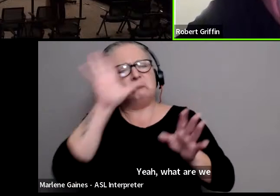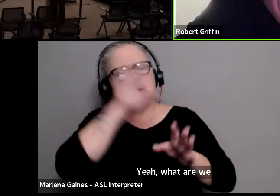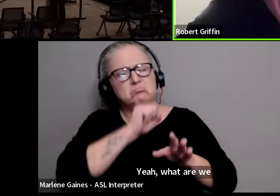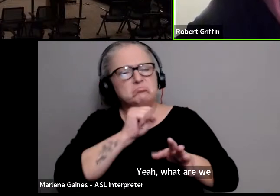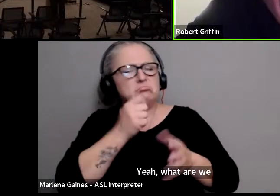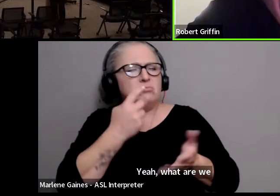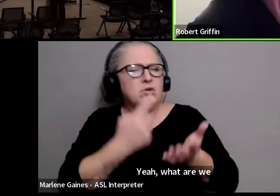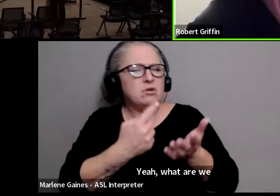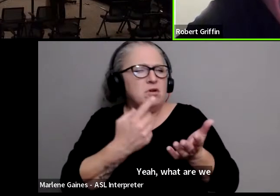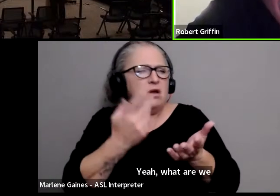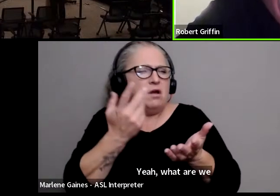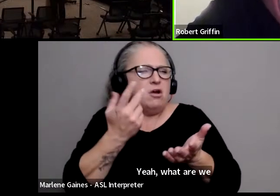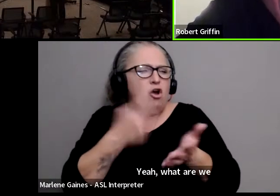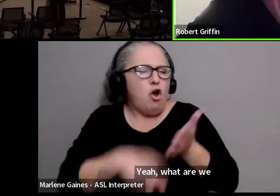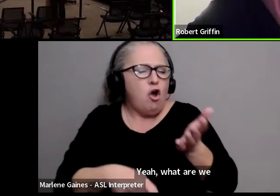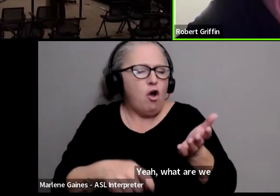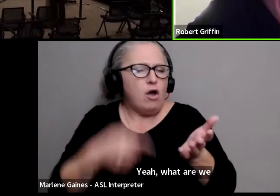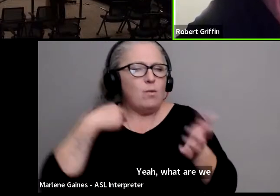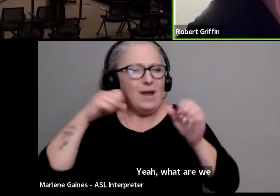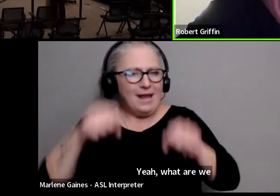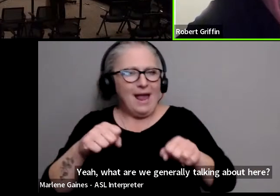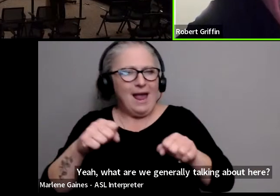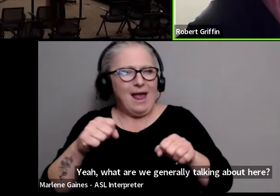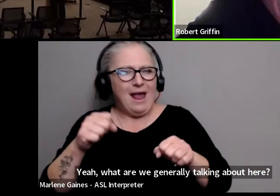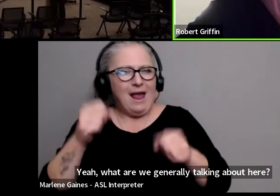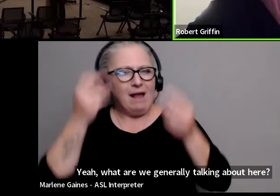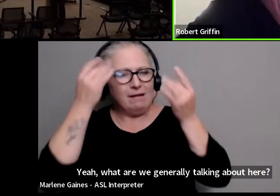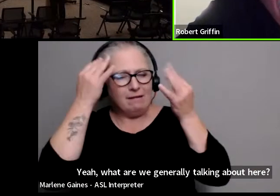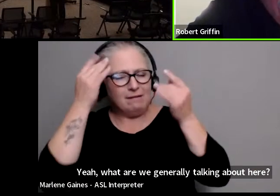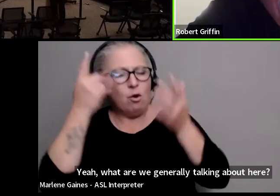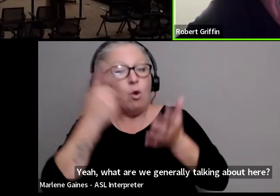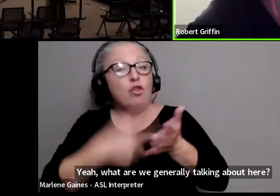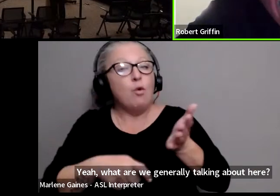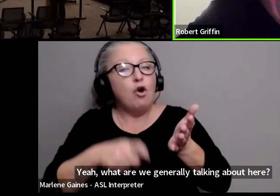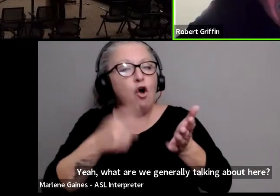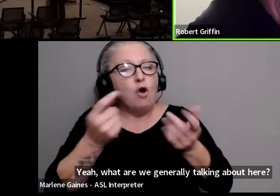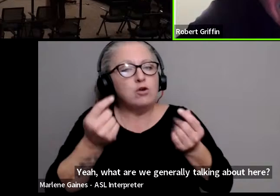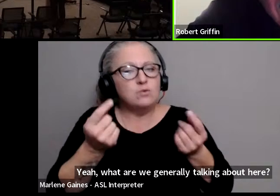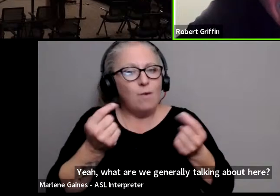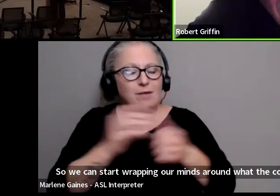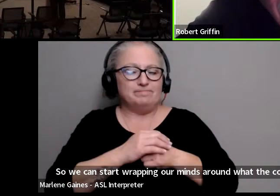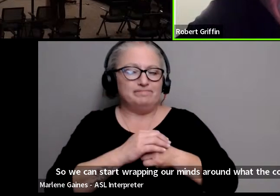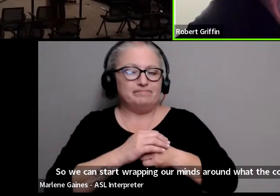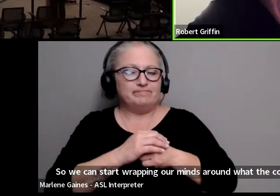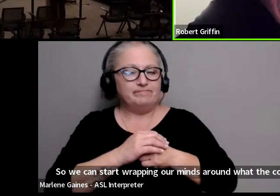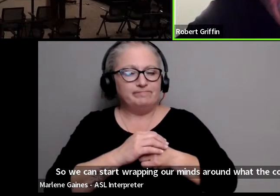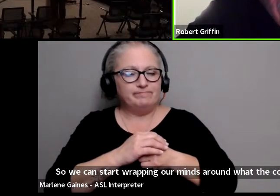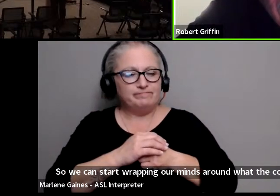here? So we can start wrapping our minds around what the cost might be.